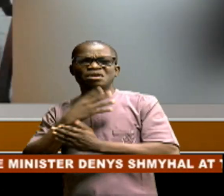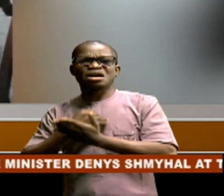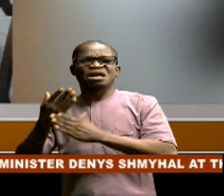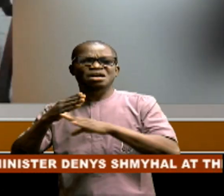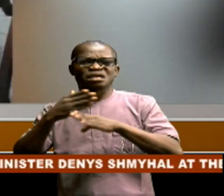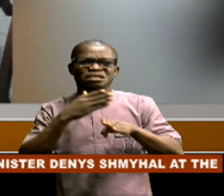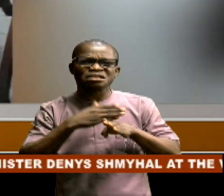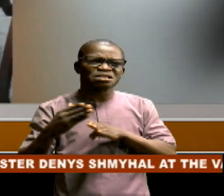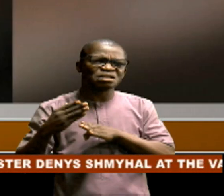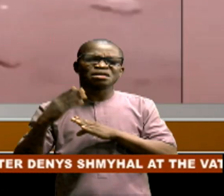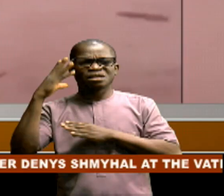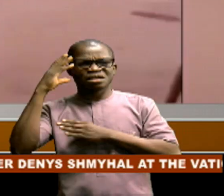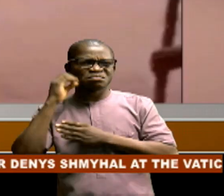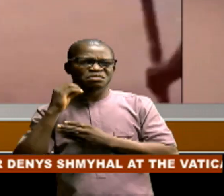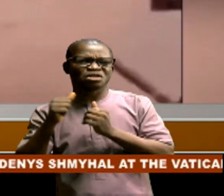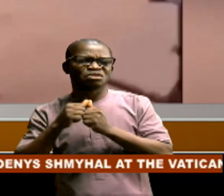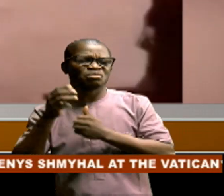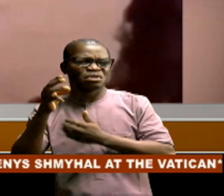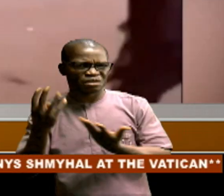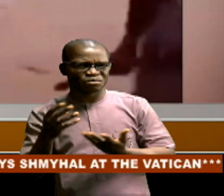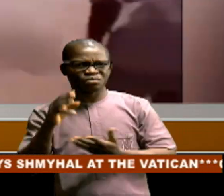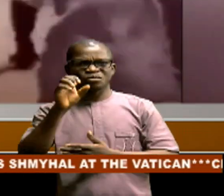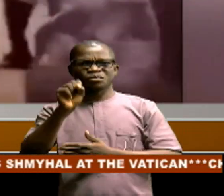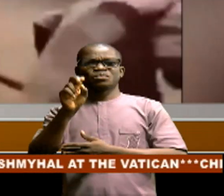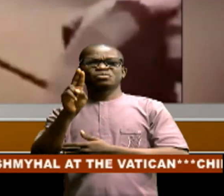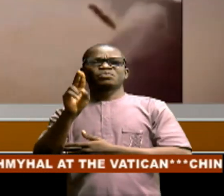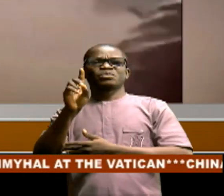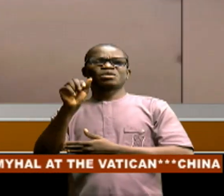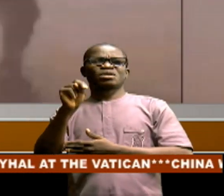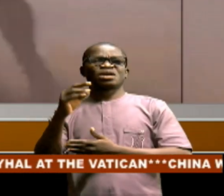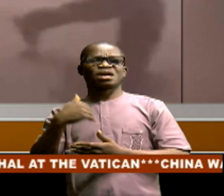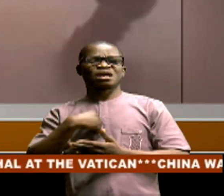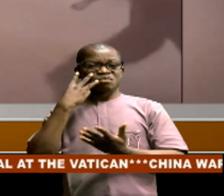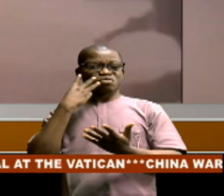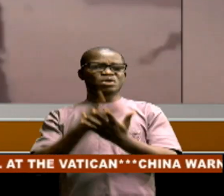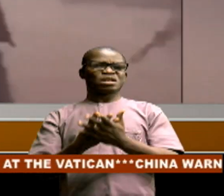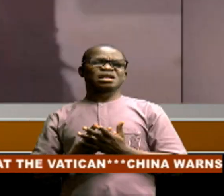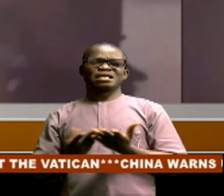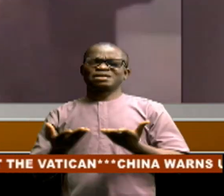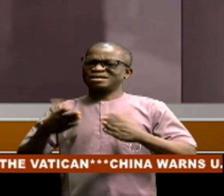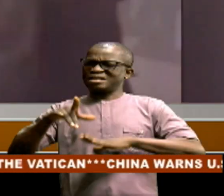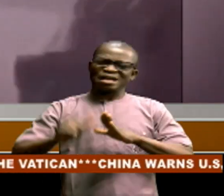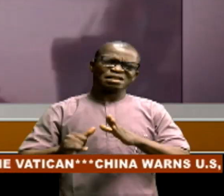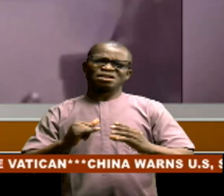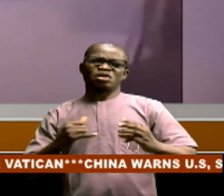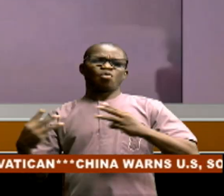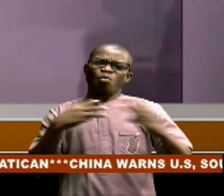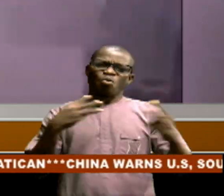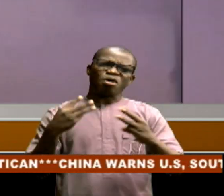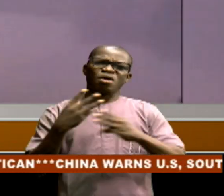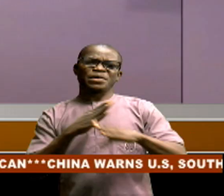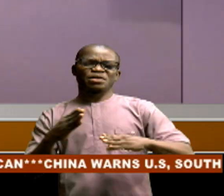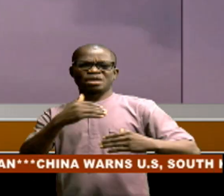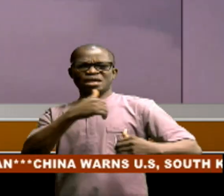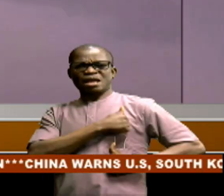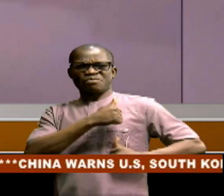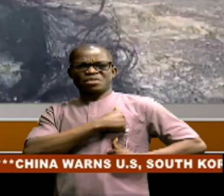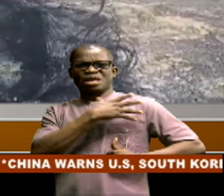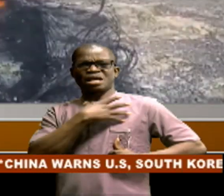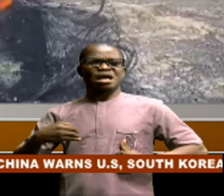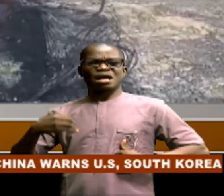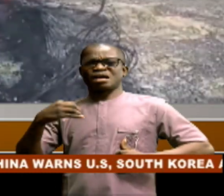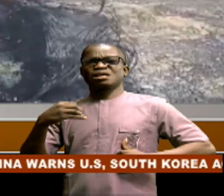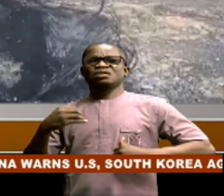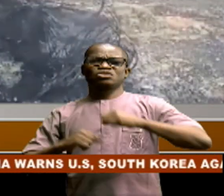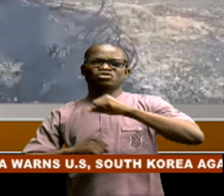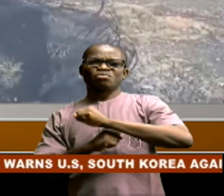inconceivable experience. Sudan has been witnessing deadly armed clashes between the Sudanese armed forces and the rapid